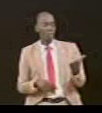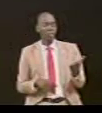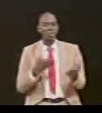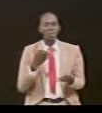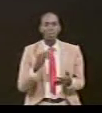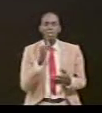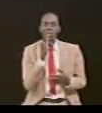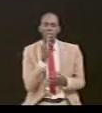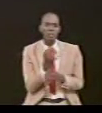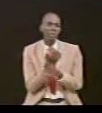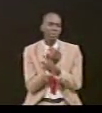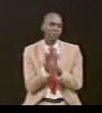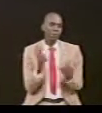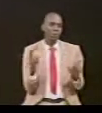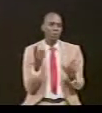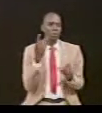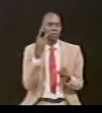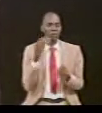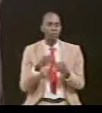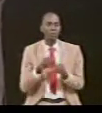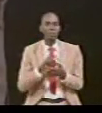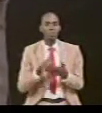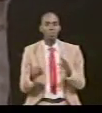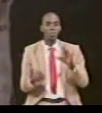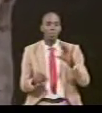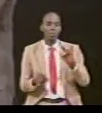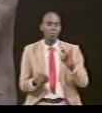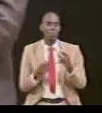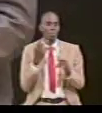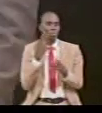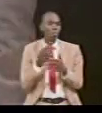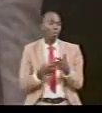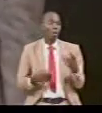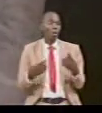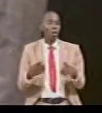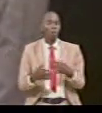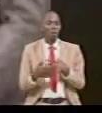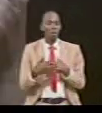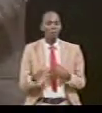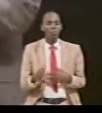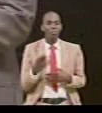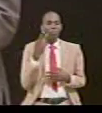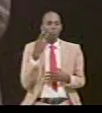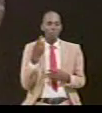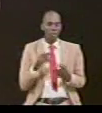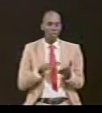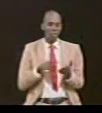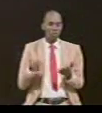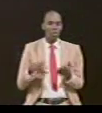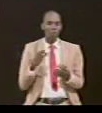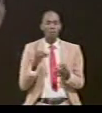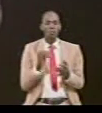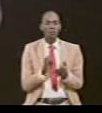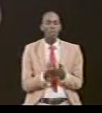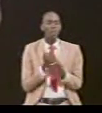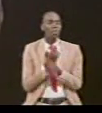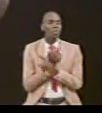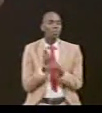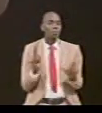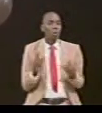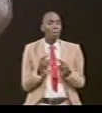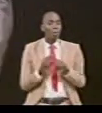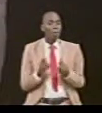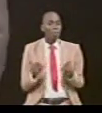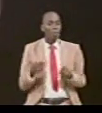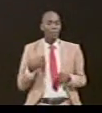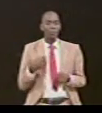verse 18 and see the result of that liberation, the result of that liberty. But we all,